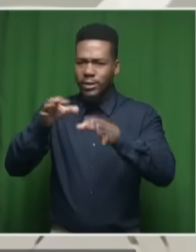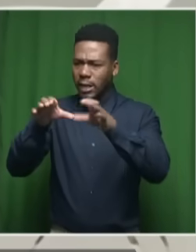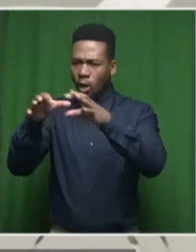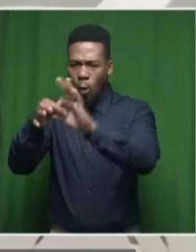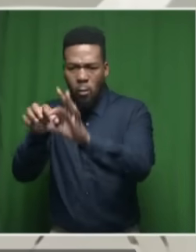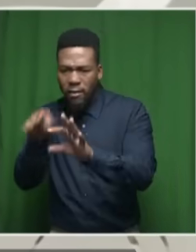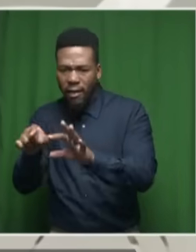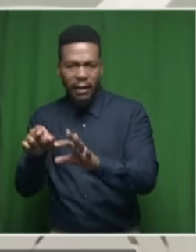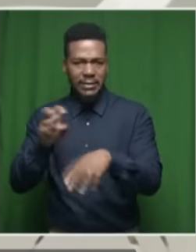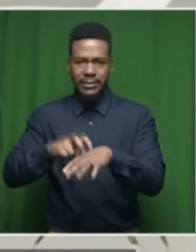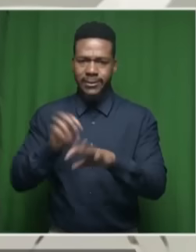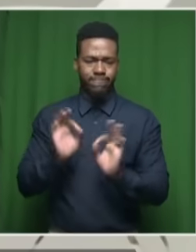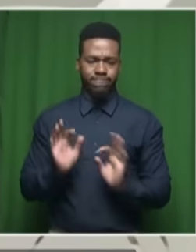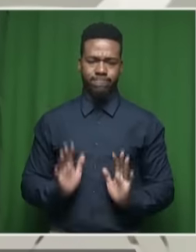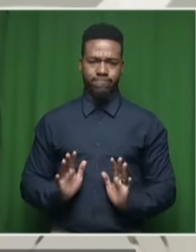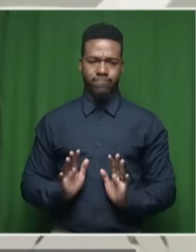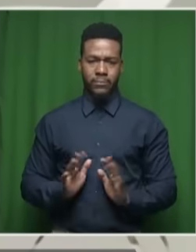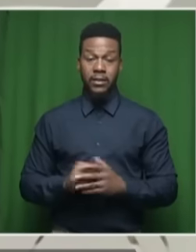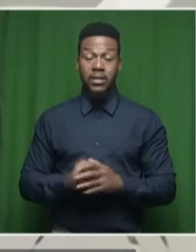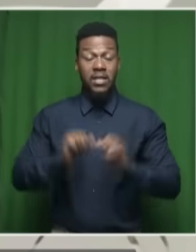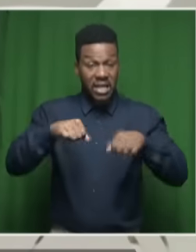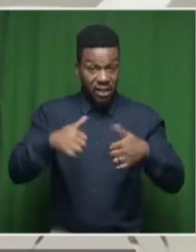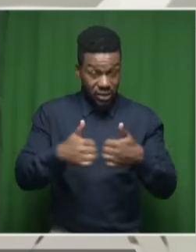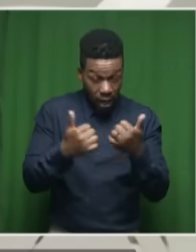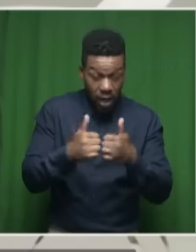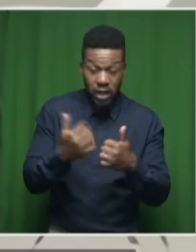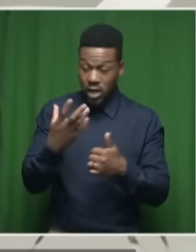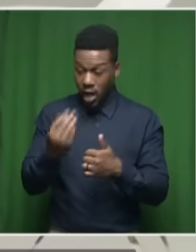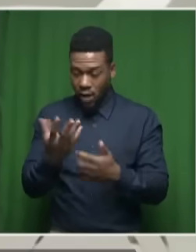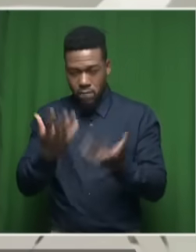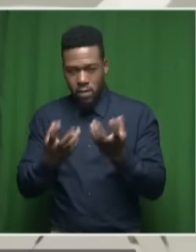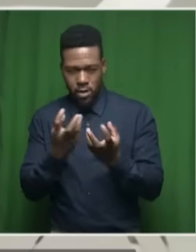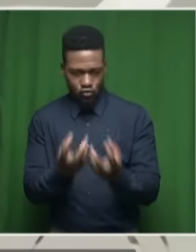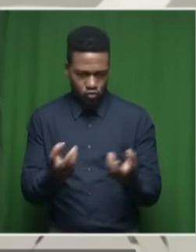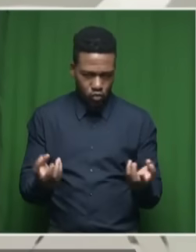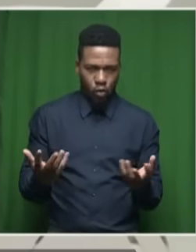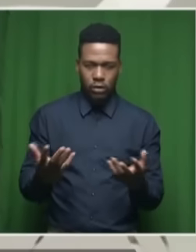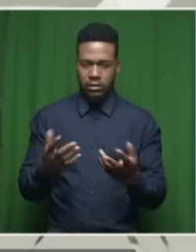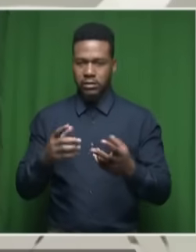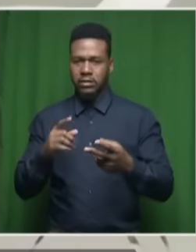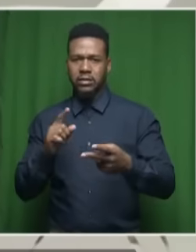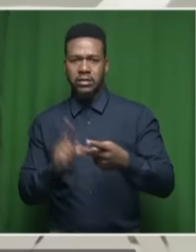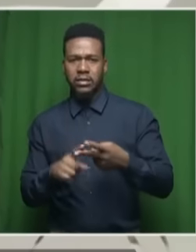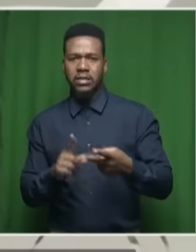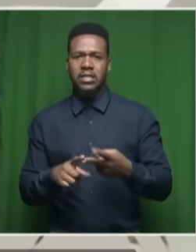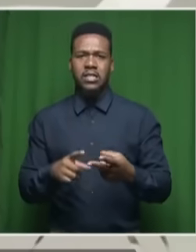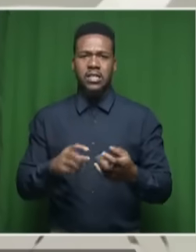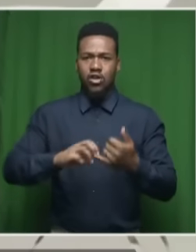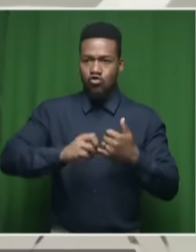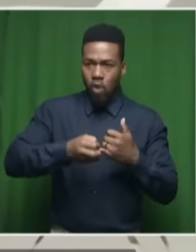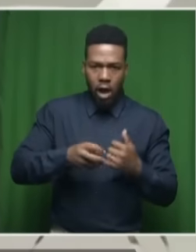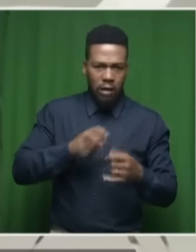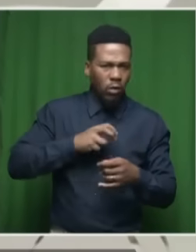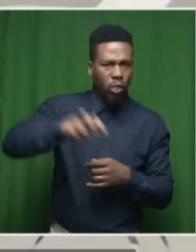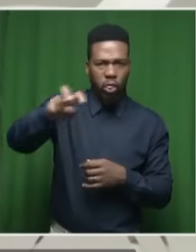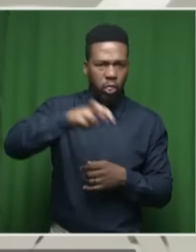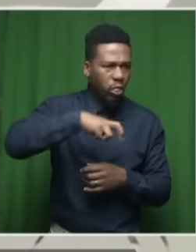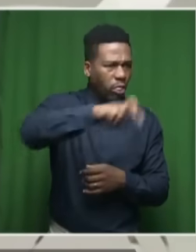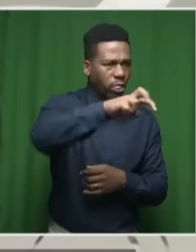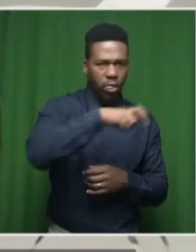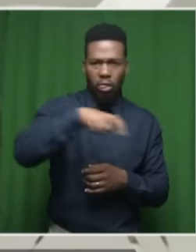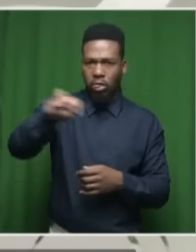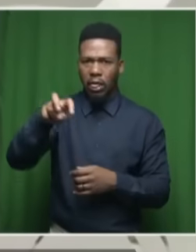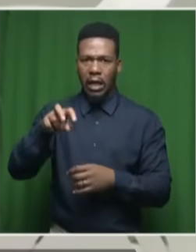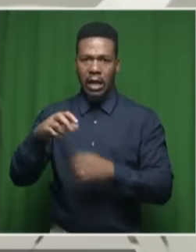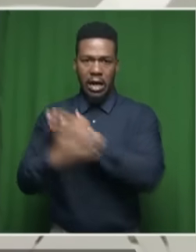own challenges in terms of resources and in terms of crisscrossing the country. But this is what democracy in